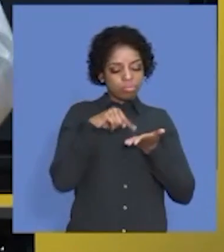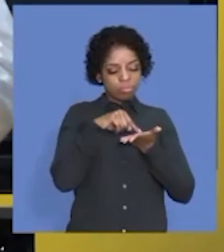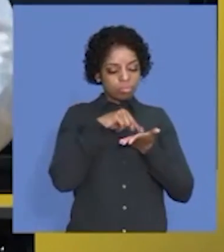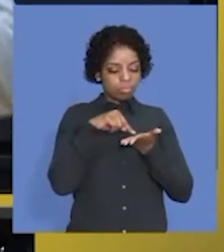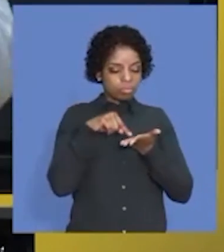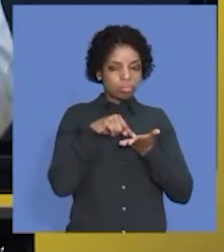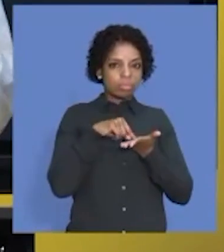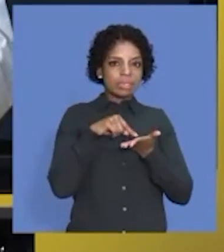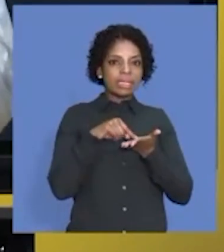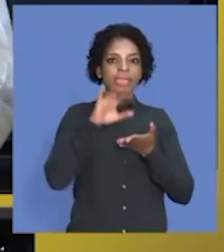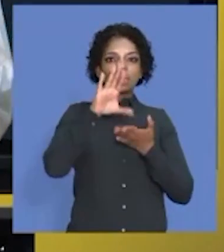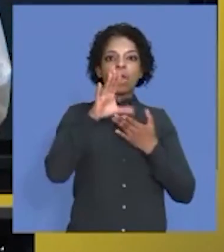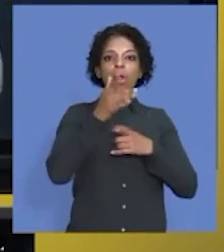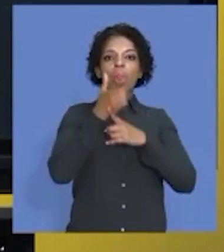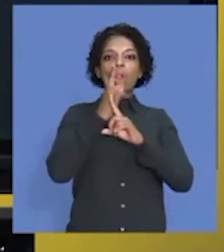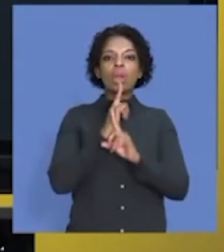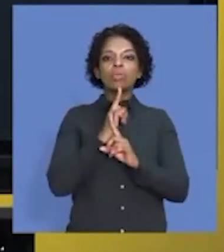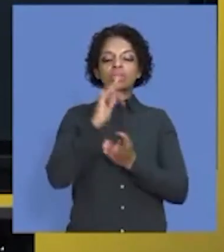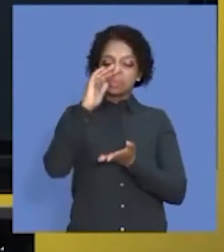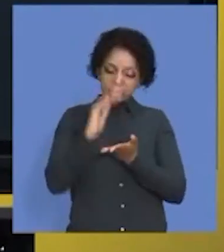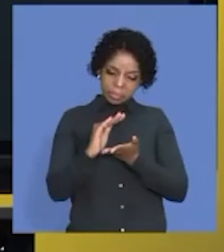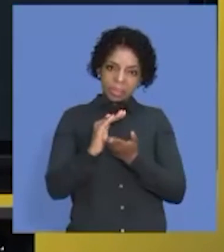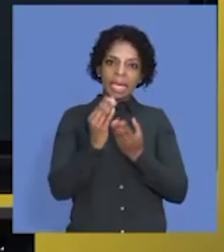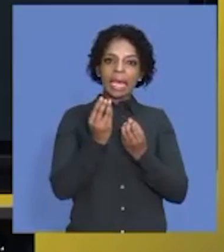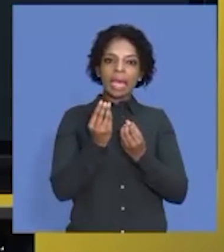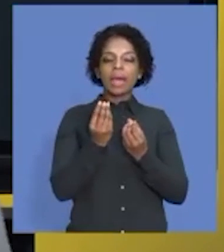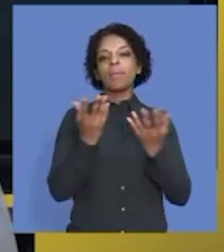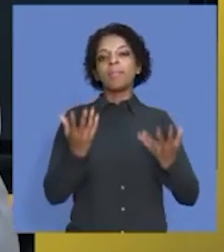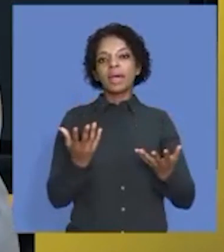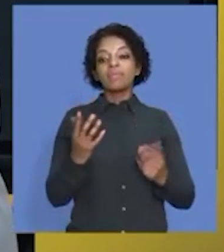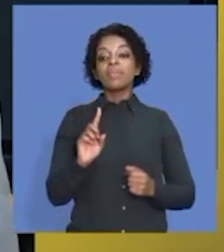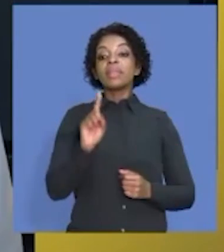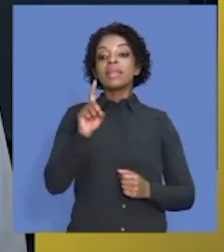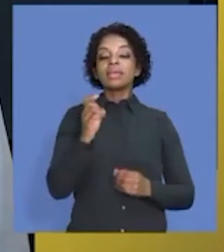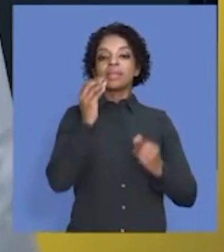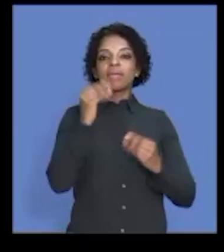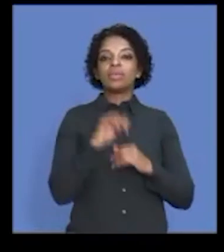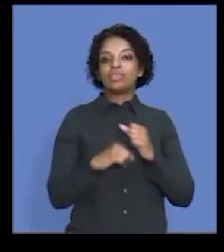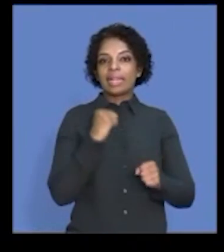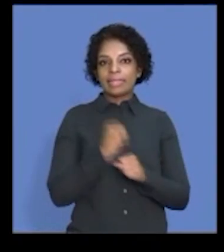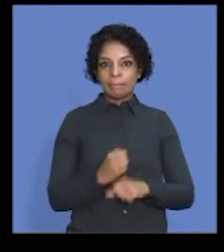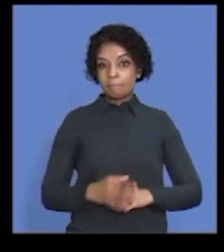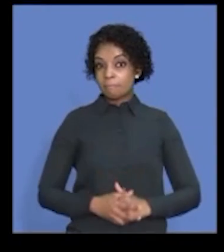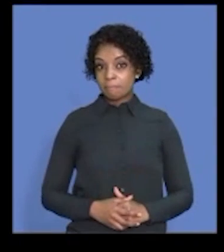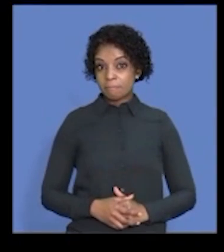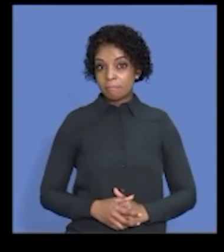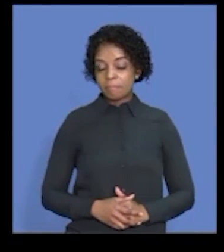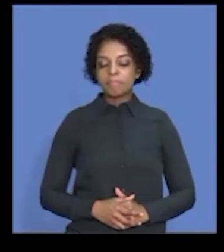will your loan decrease by in the next financial year. And here goes, guys. There's your